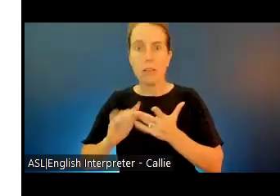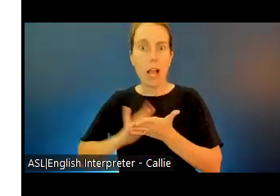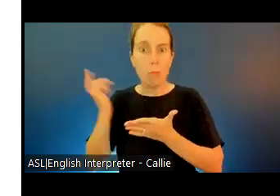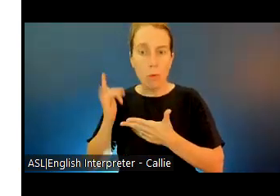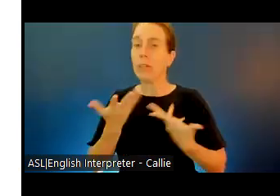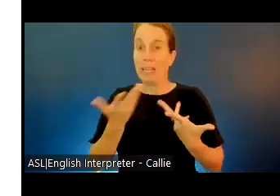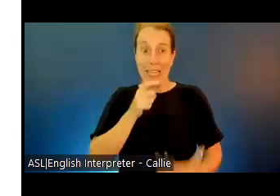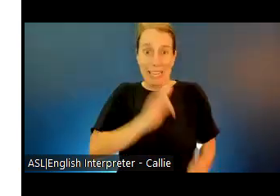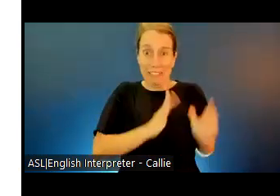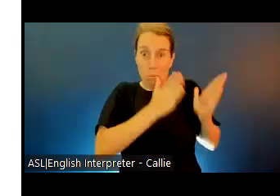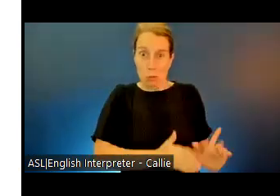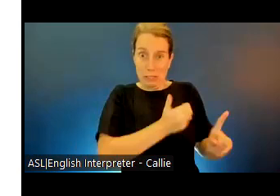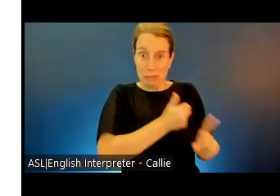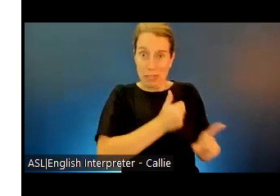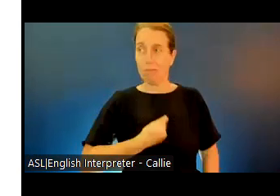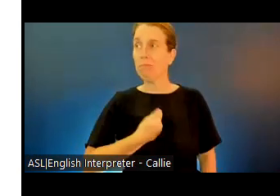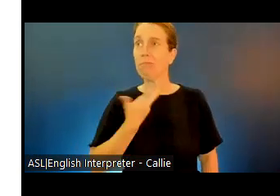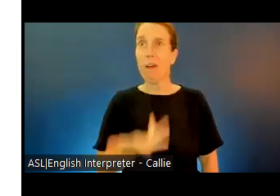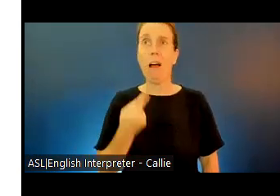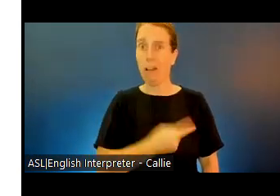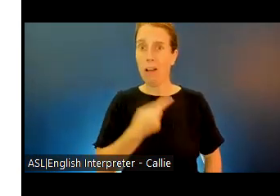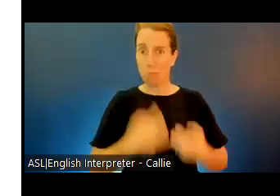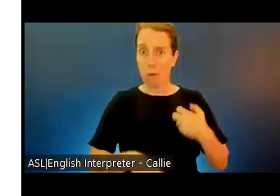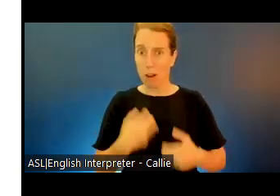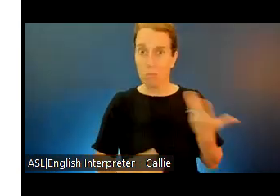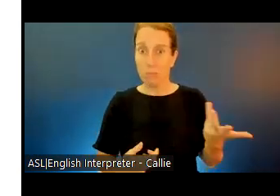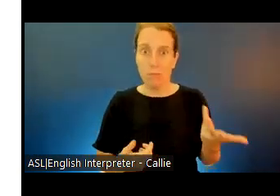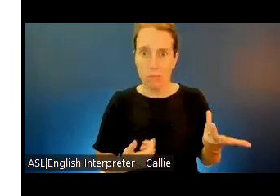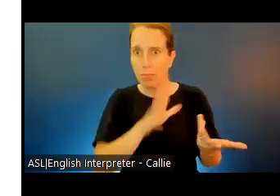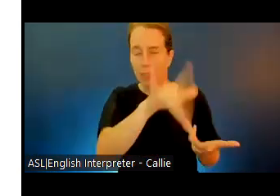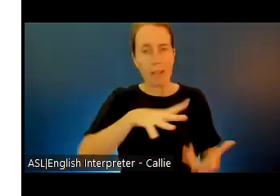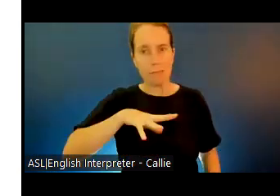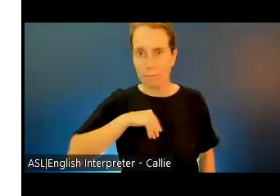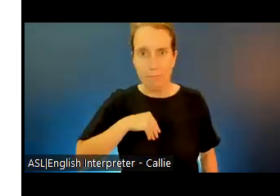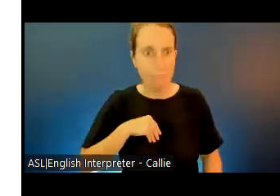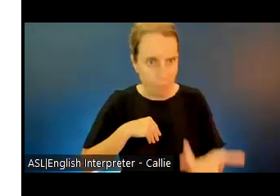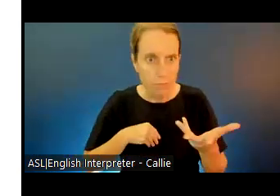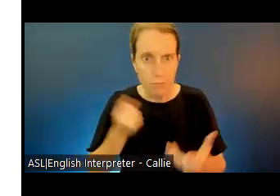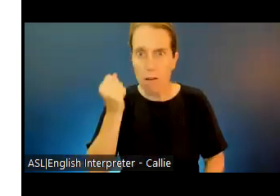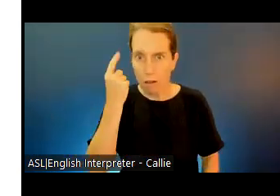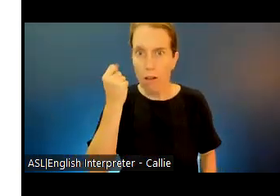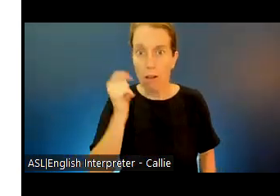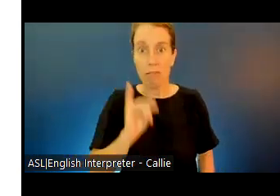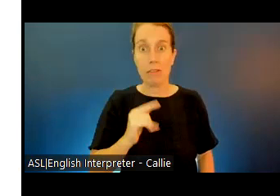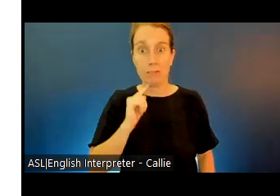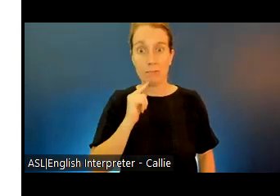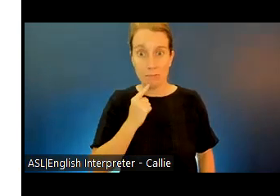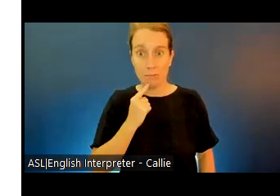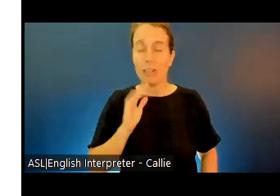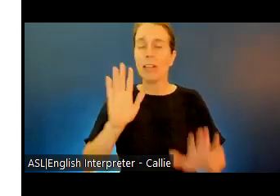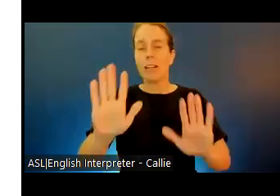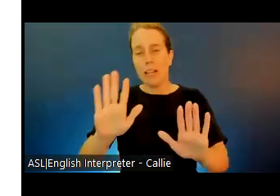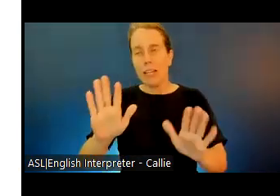very seriously. I do understand there are situations where an individual may make a false report, but goodness